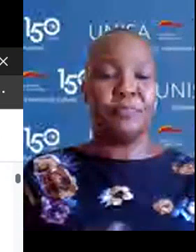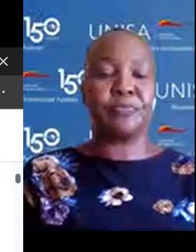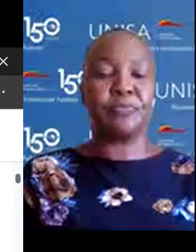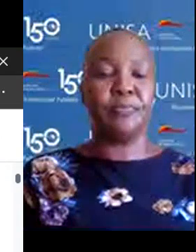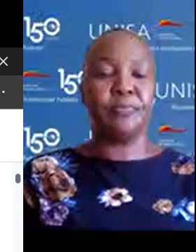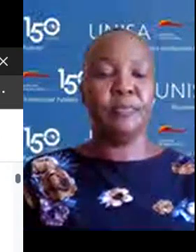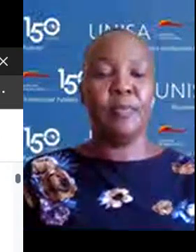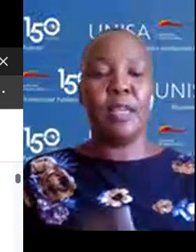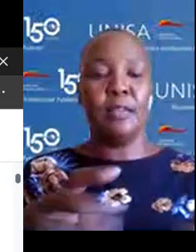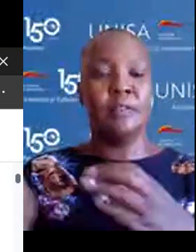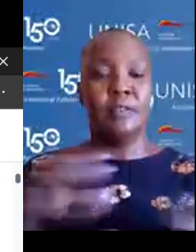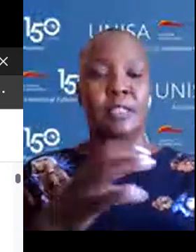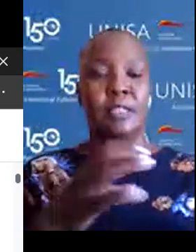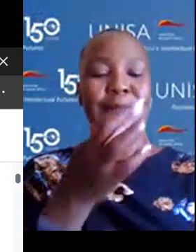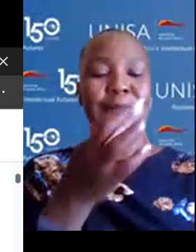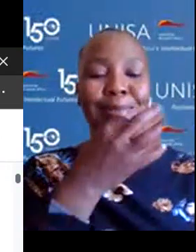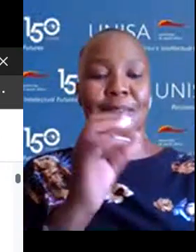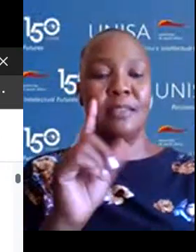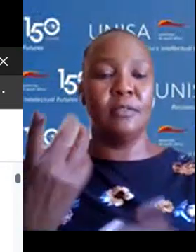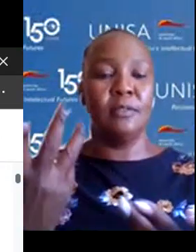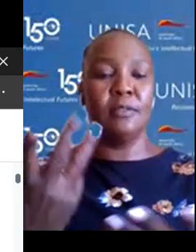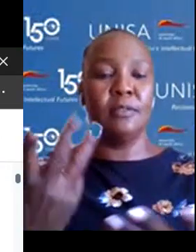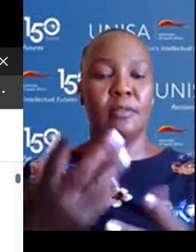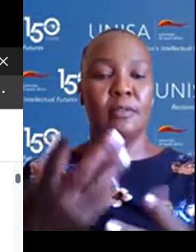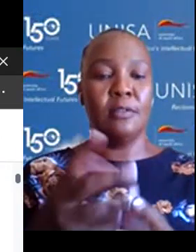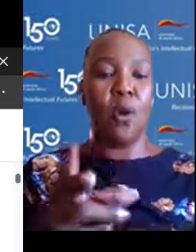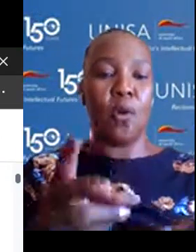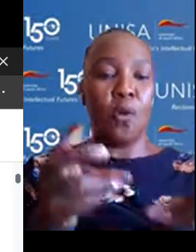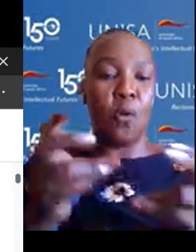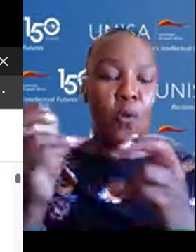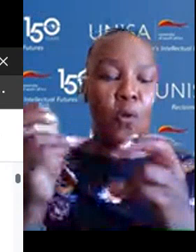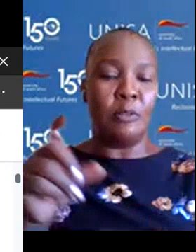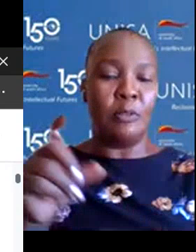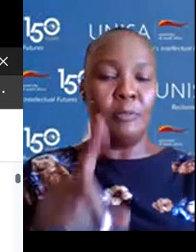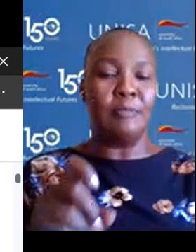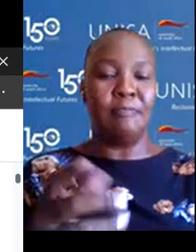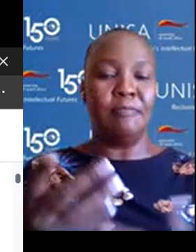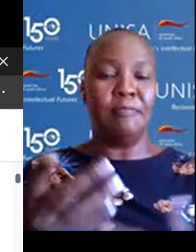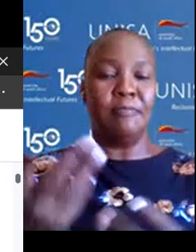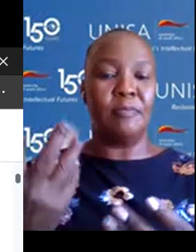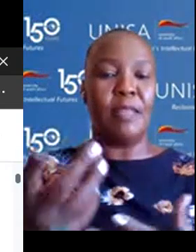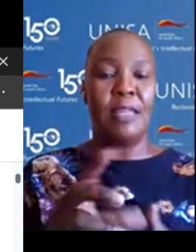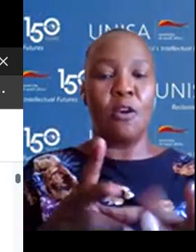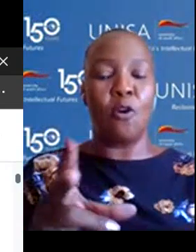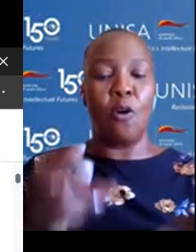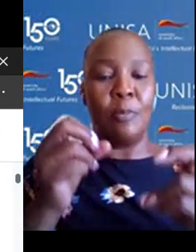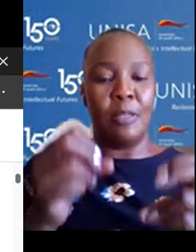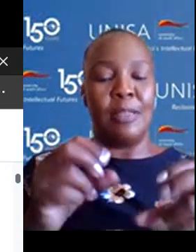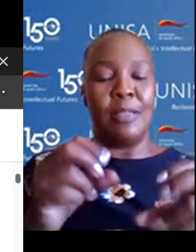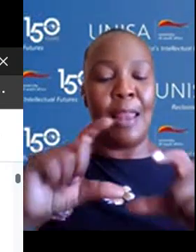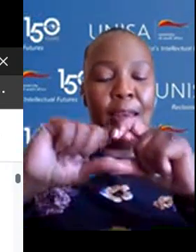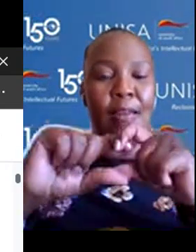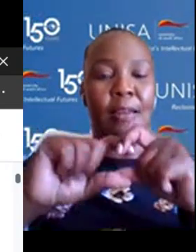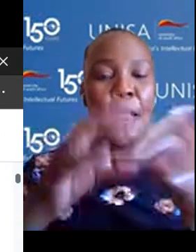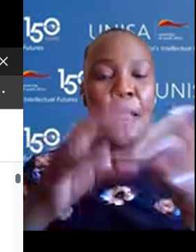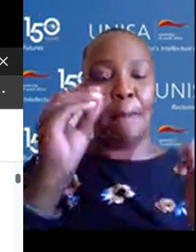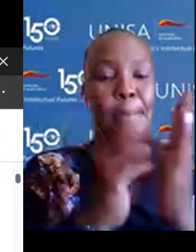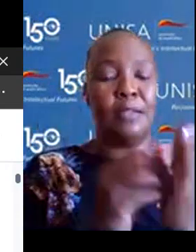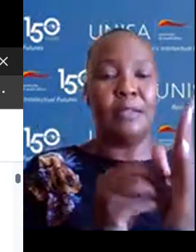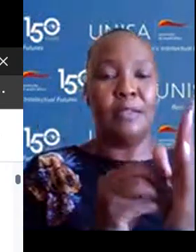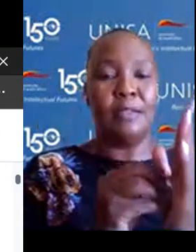says copy the button. We'll click on the copy button, then copy the link and paste it in the discussion